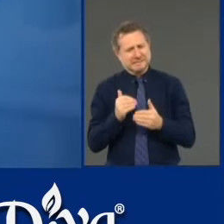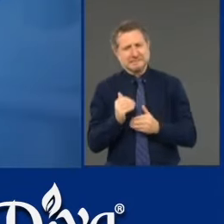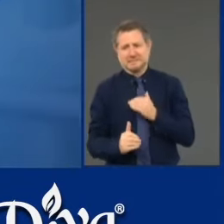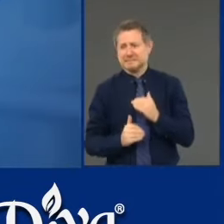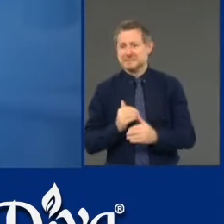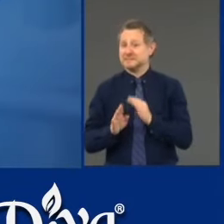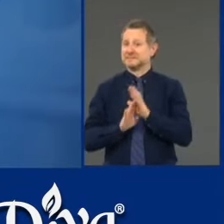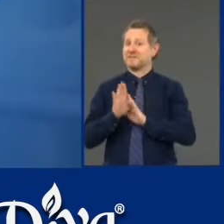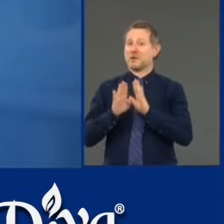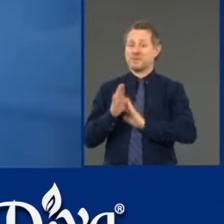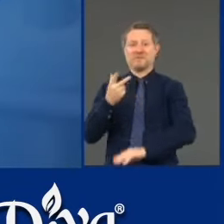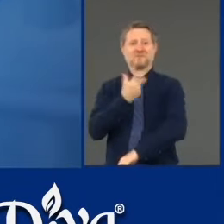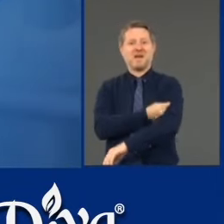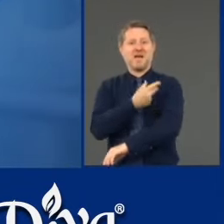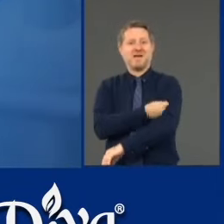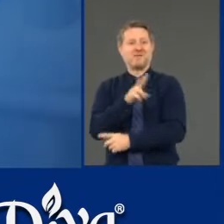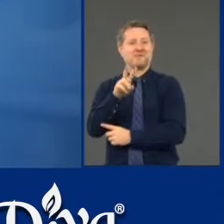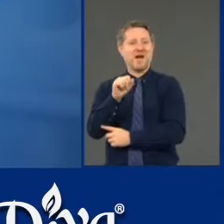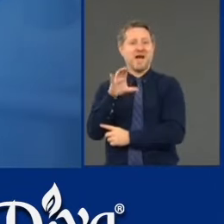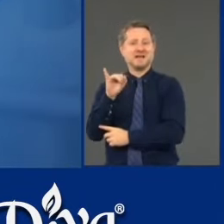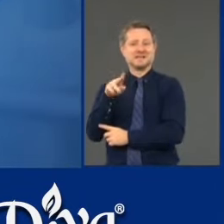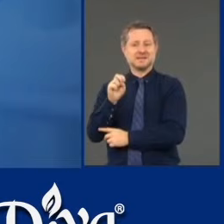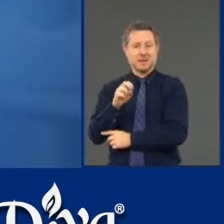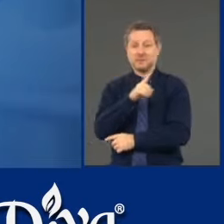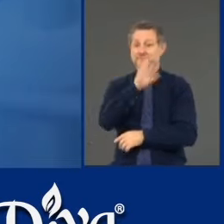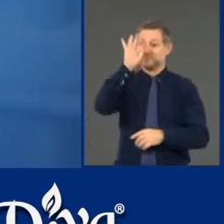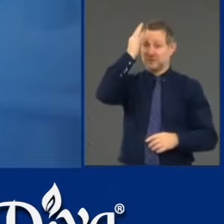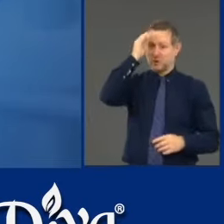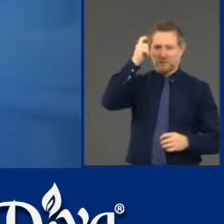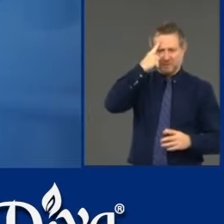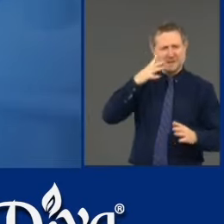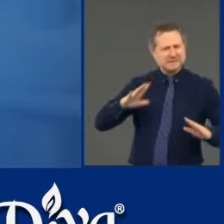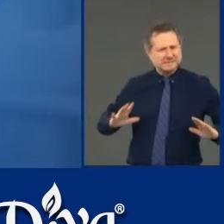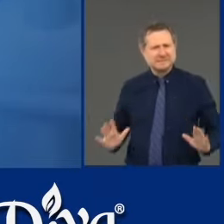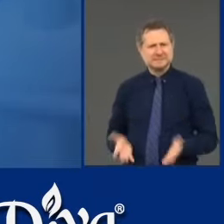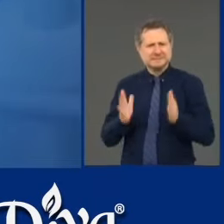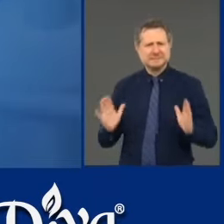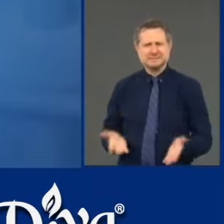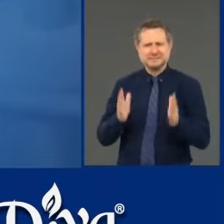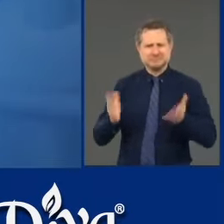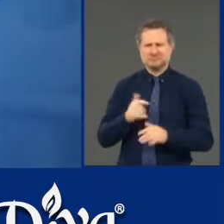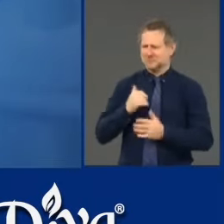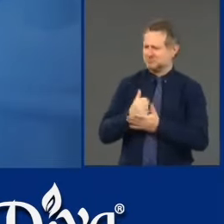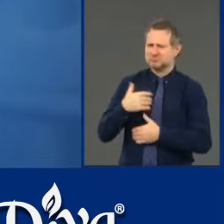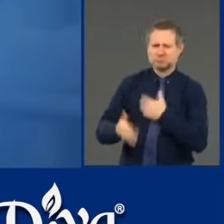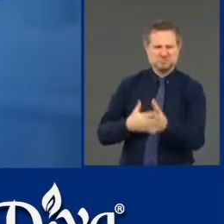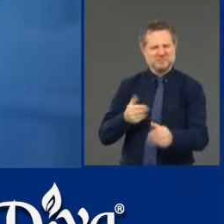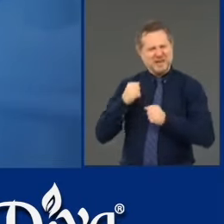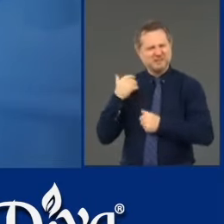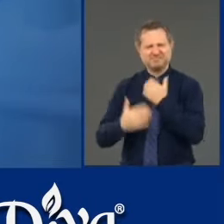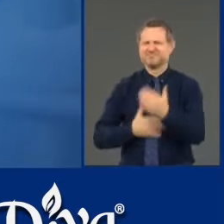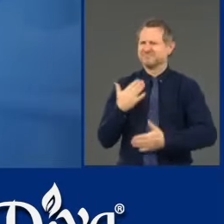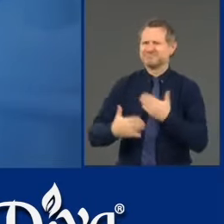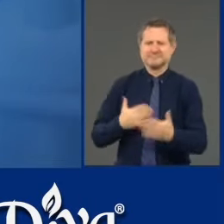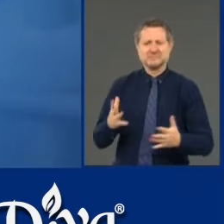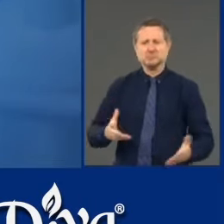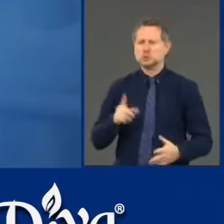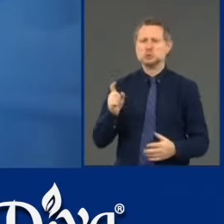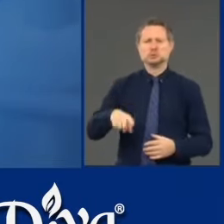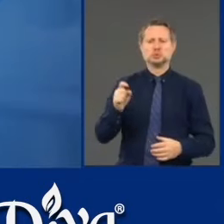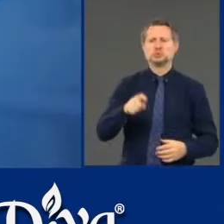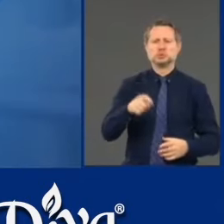working very hard to accelerate the vaccine, as they should. The testing, the regulations, the